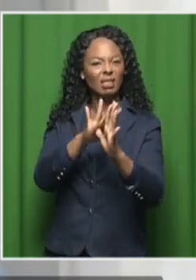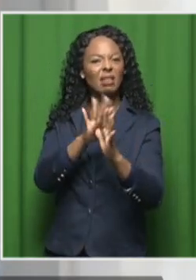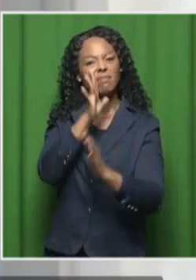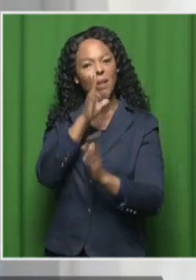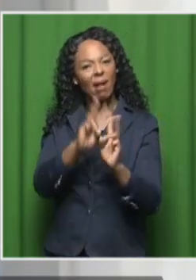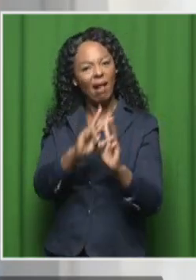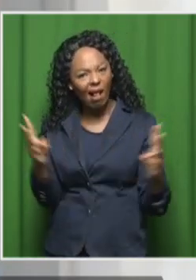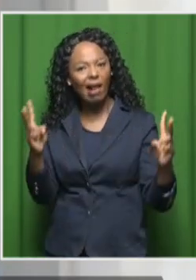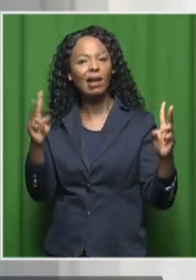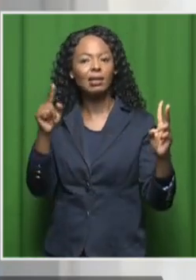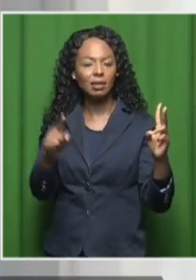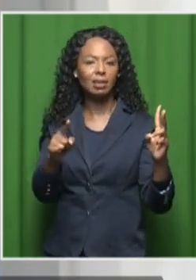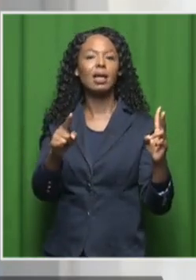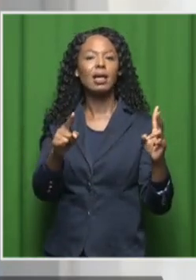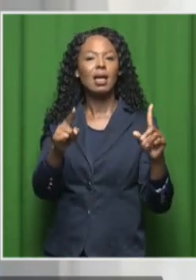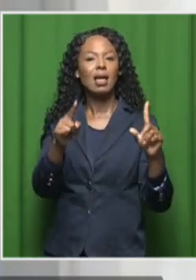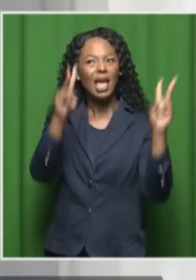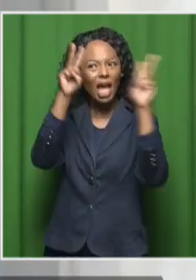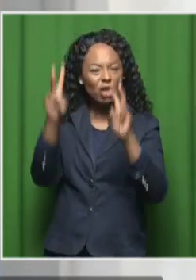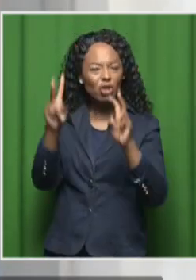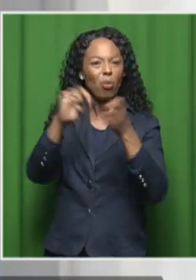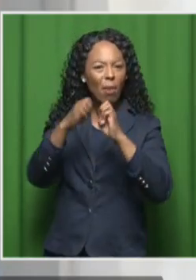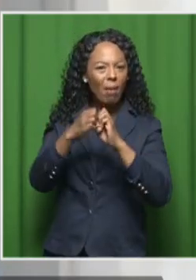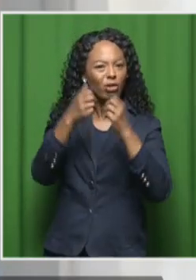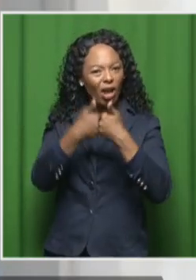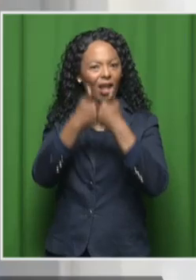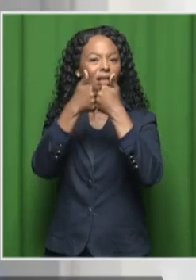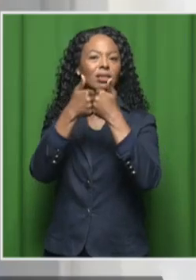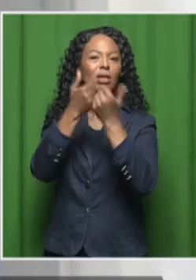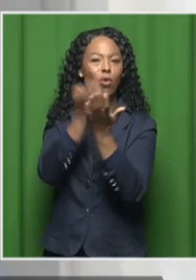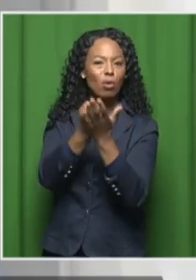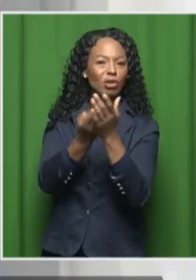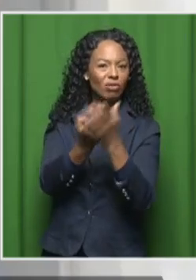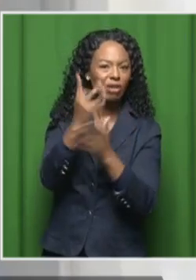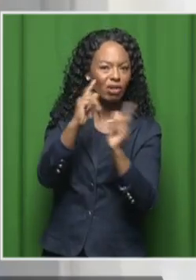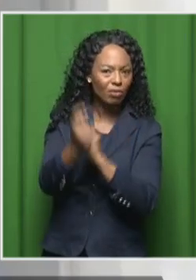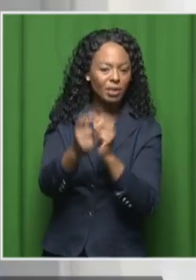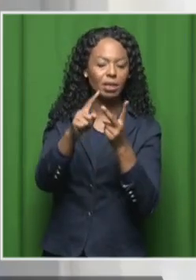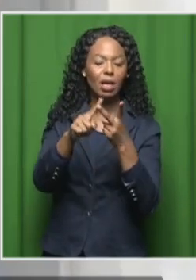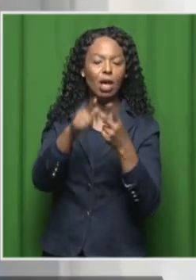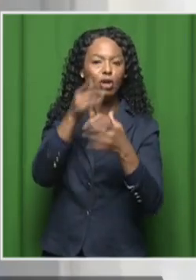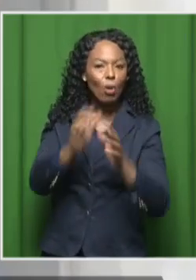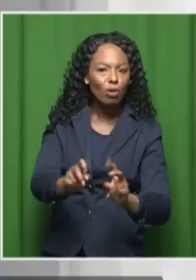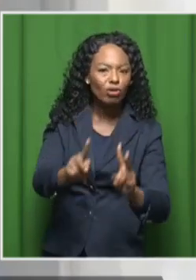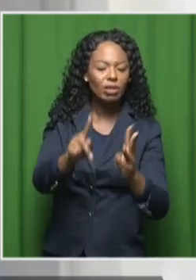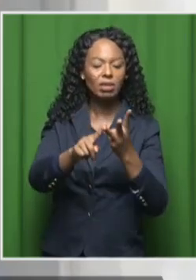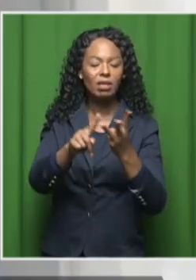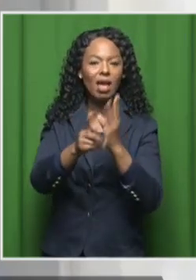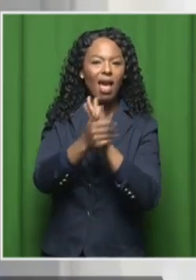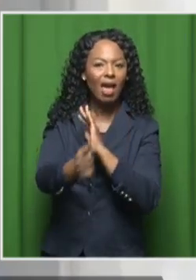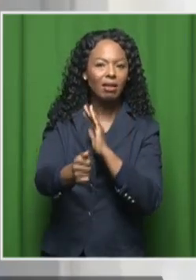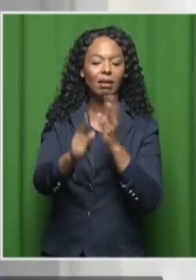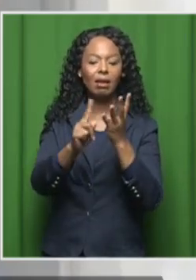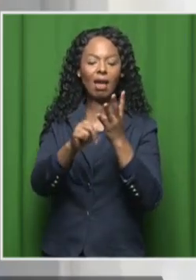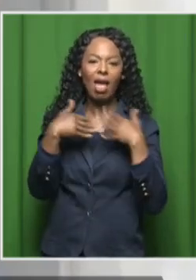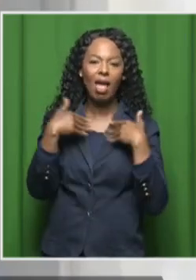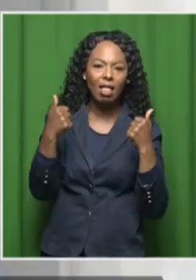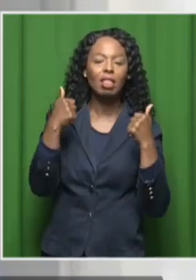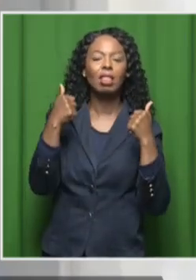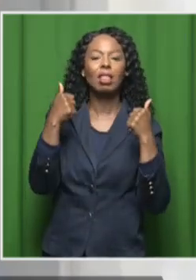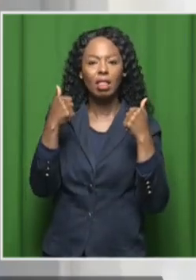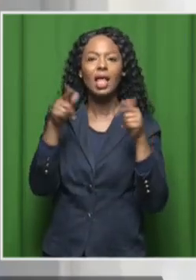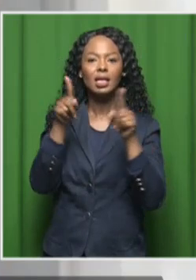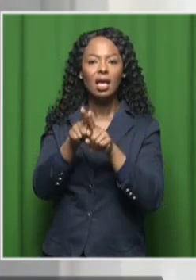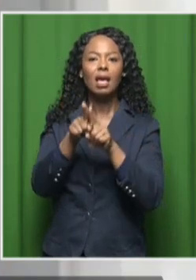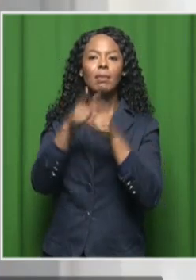tackling these issues, including economic transformation and job creation, education, skills and health, as well as